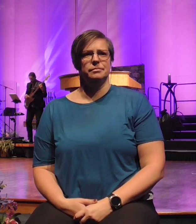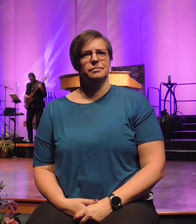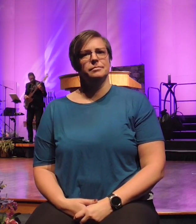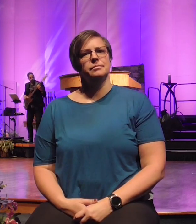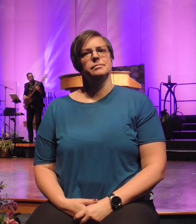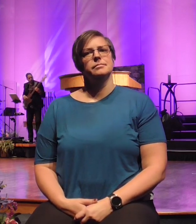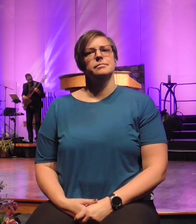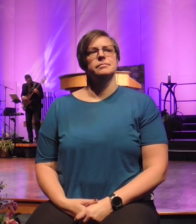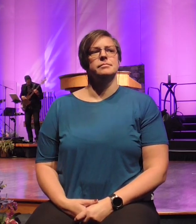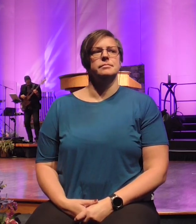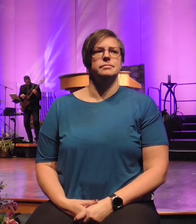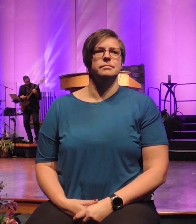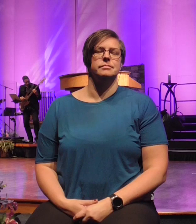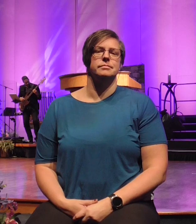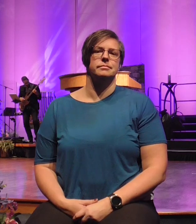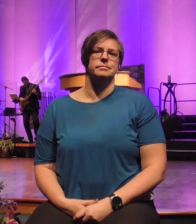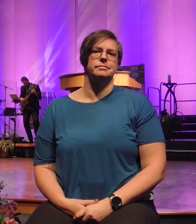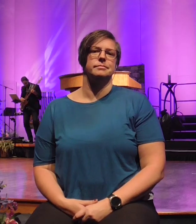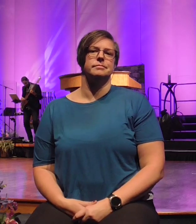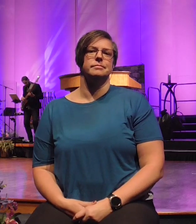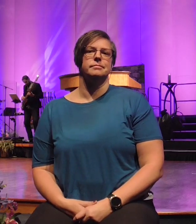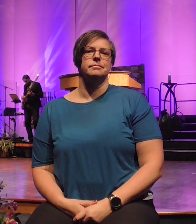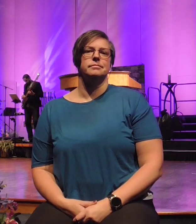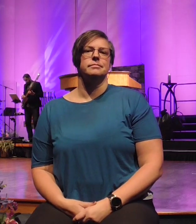Vishachanti Betocham